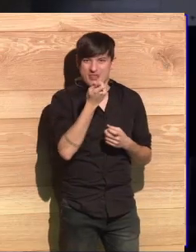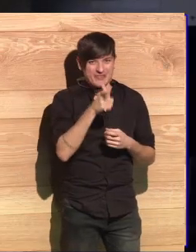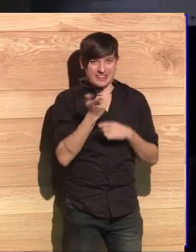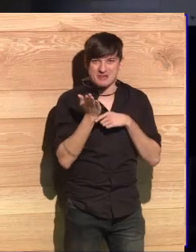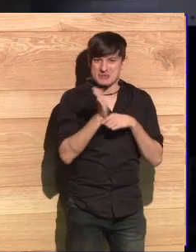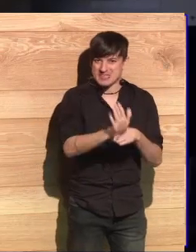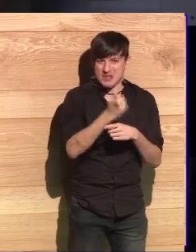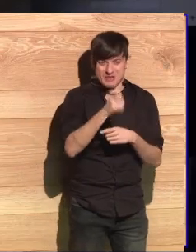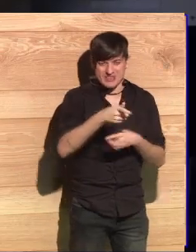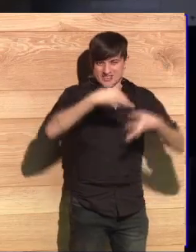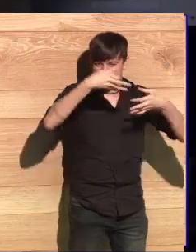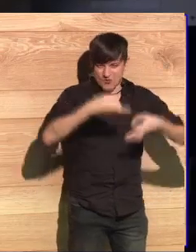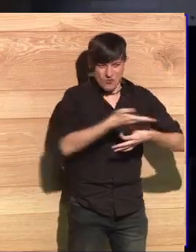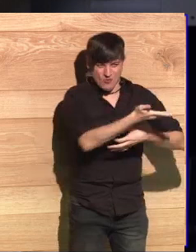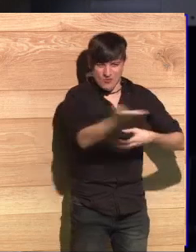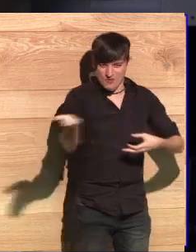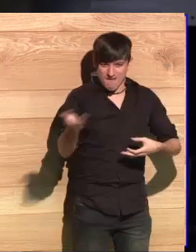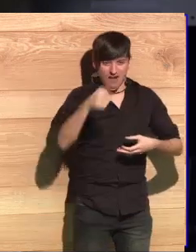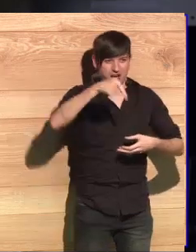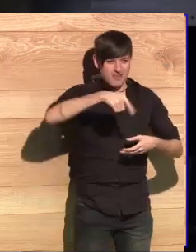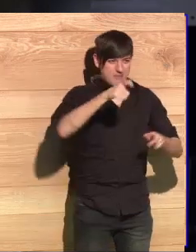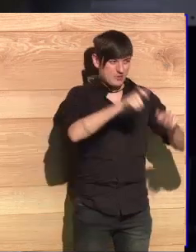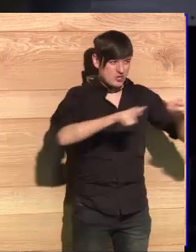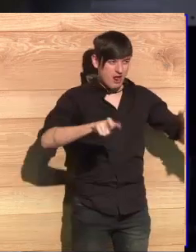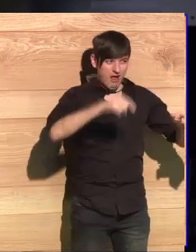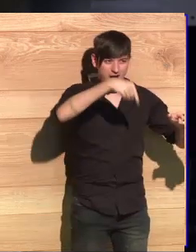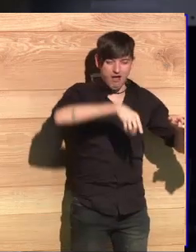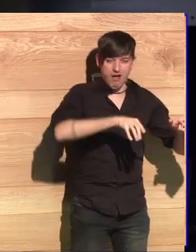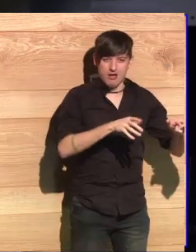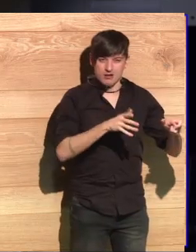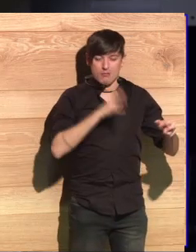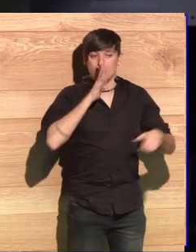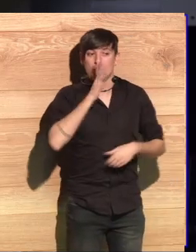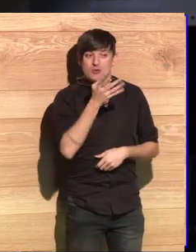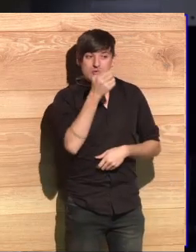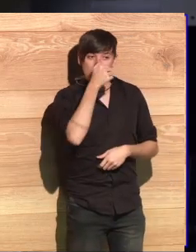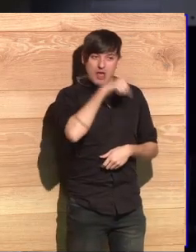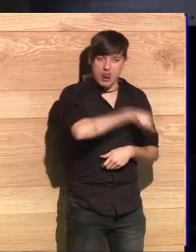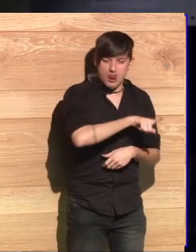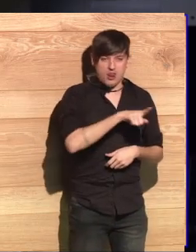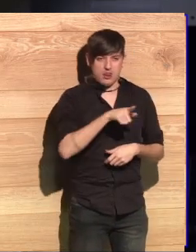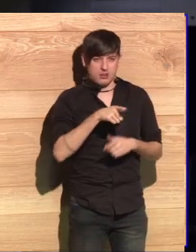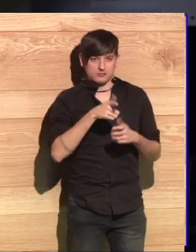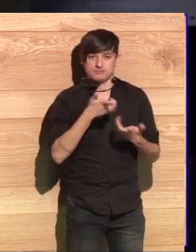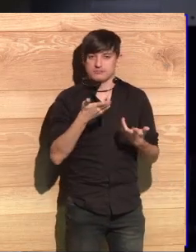I think he doesn't need an introduction. I'm sure most of you here today are